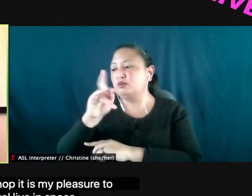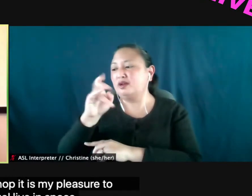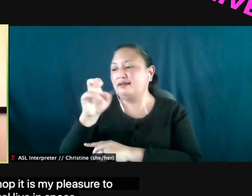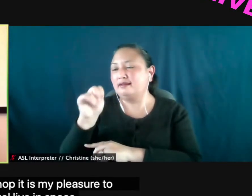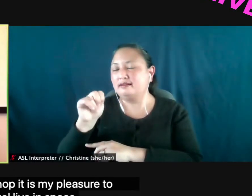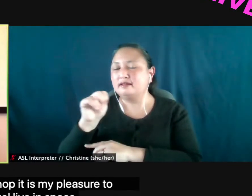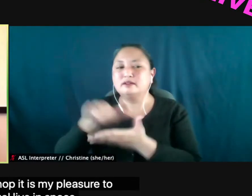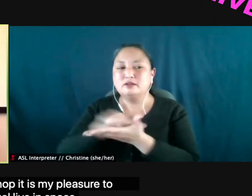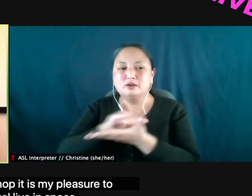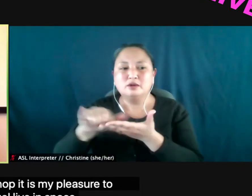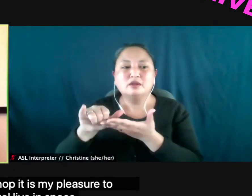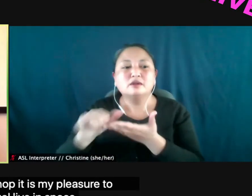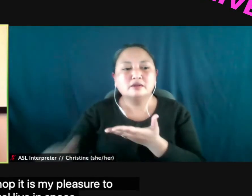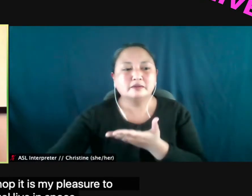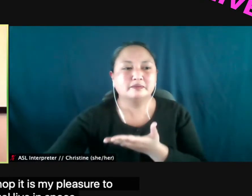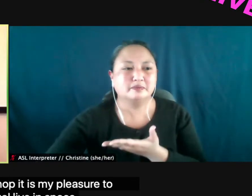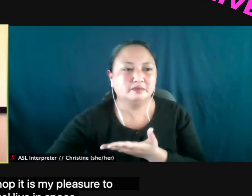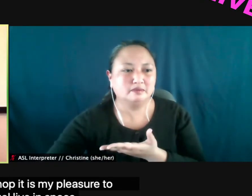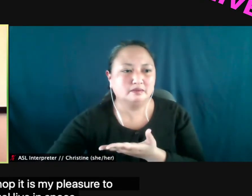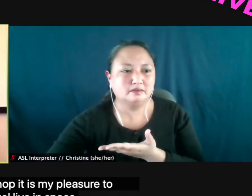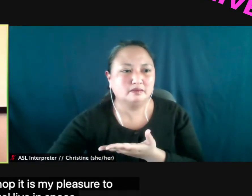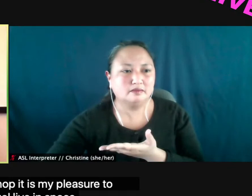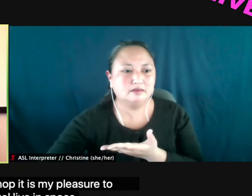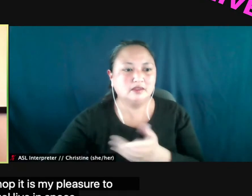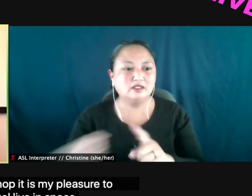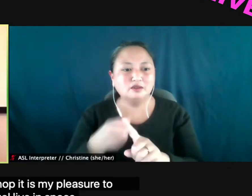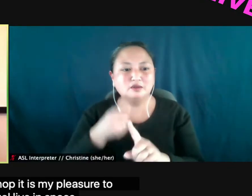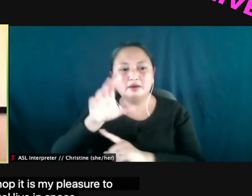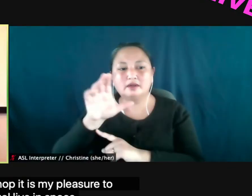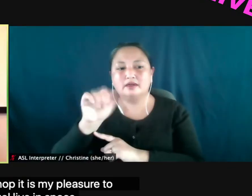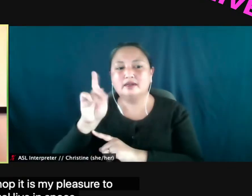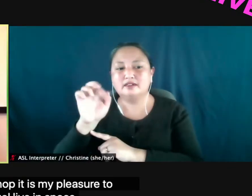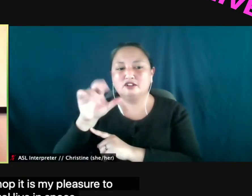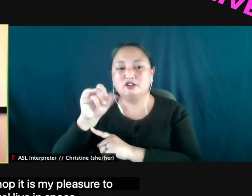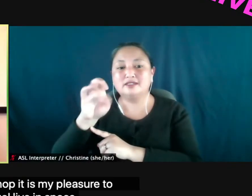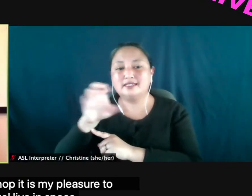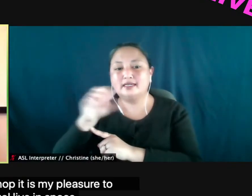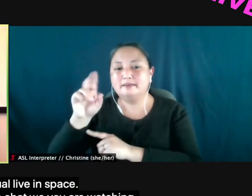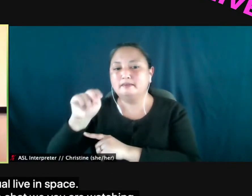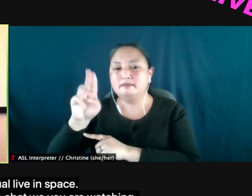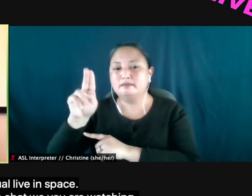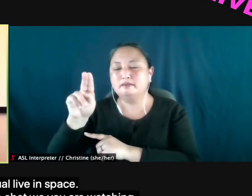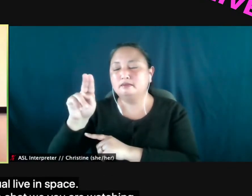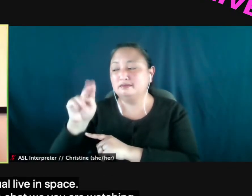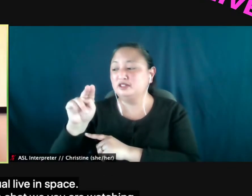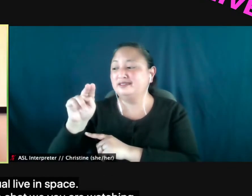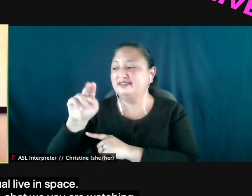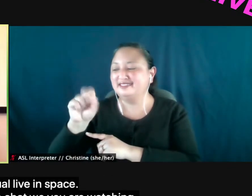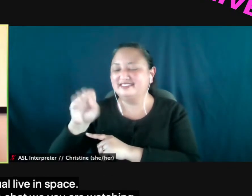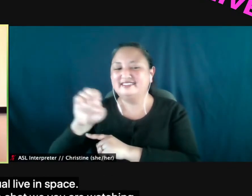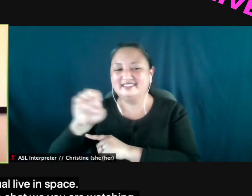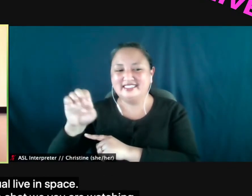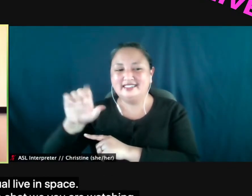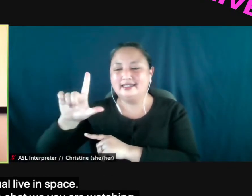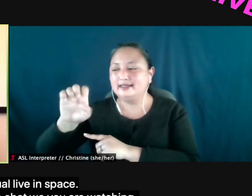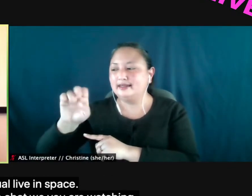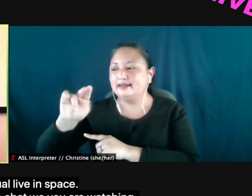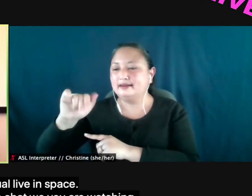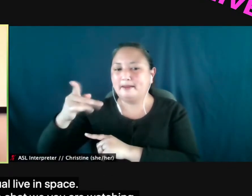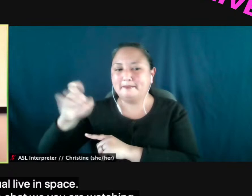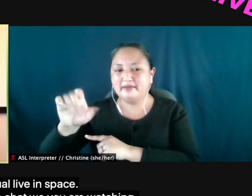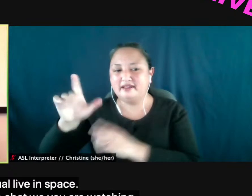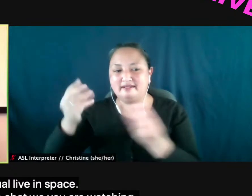and unceded Canarsie and Munsee Lenape land. For those of you who are new to the Asian American Writers Workshop, we are a